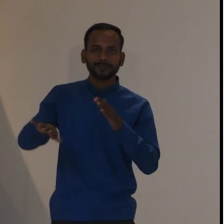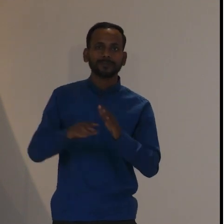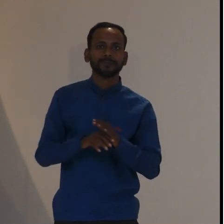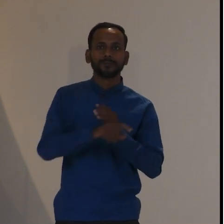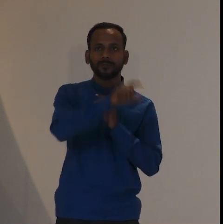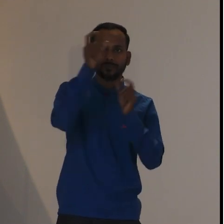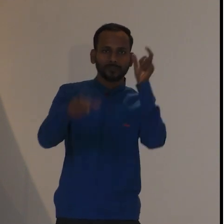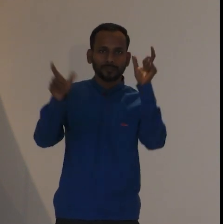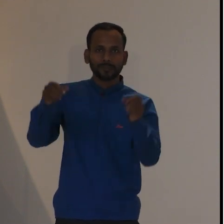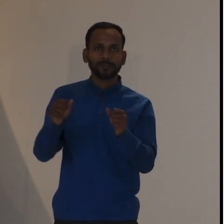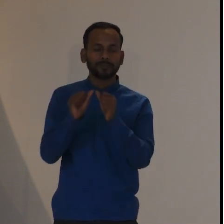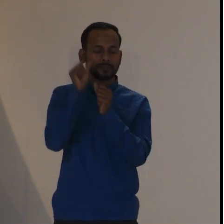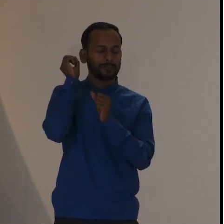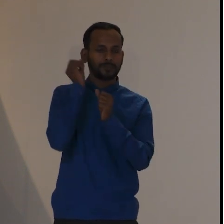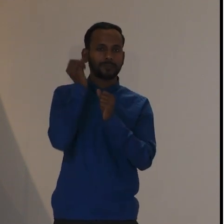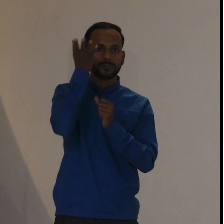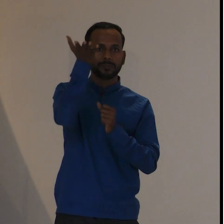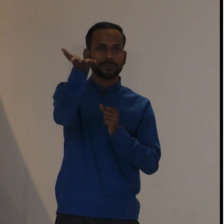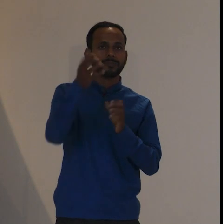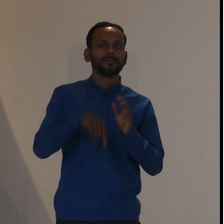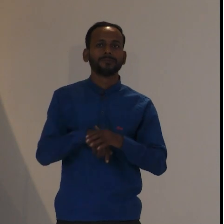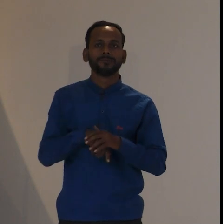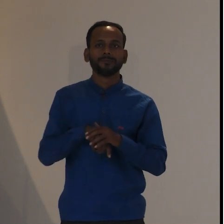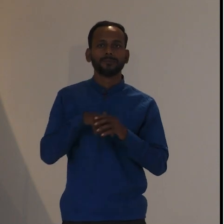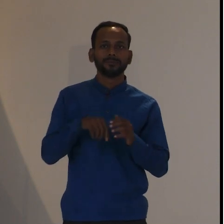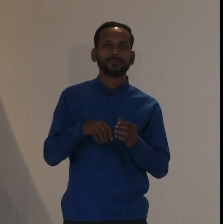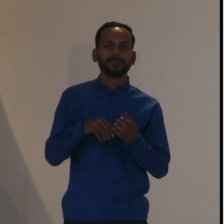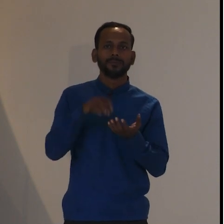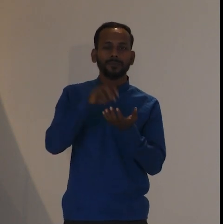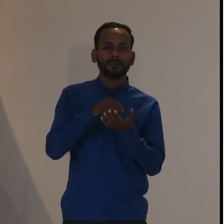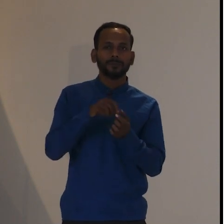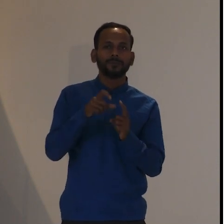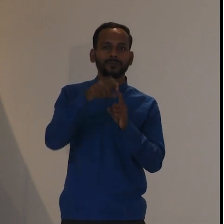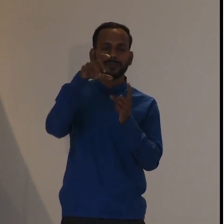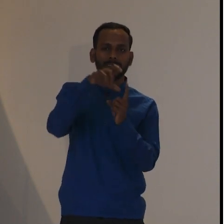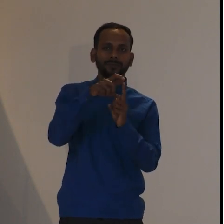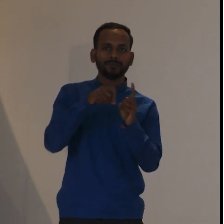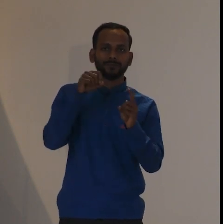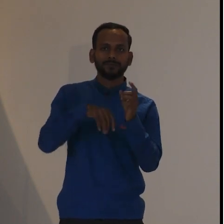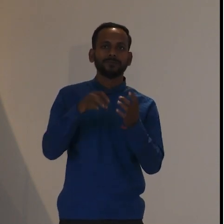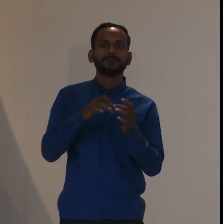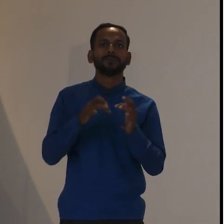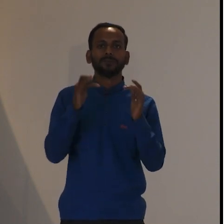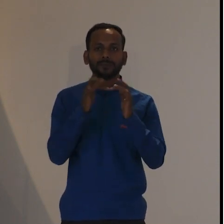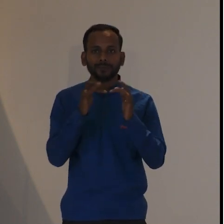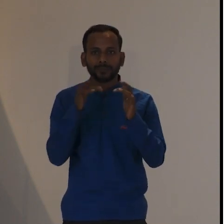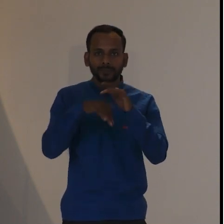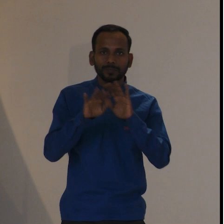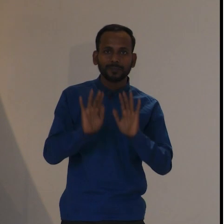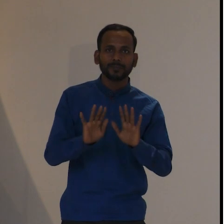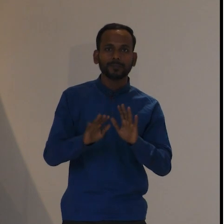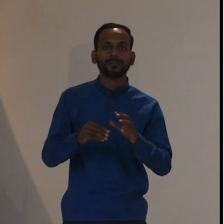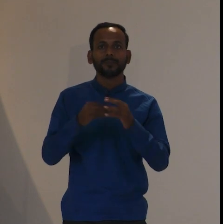to raise awareness about the film. The work will be uploaded on Google Arts and Culture for people not living in Bengaluru